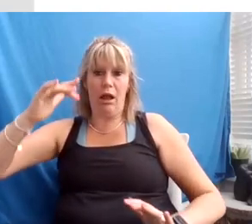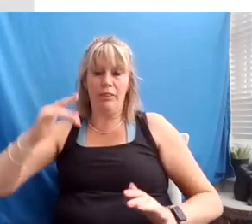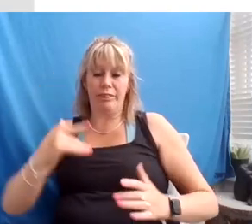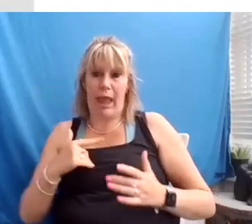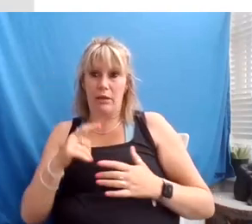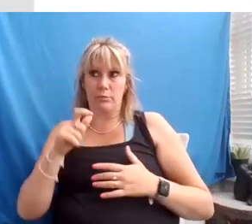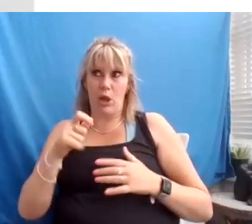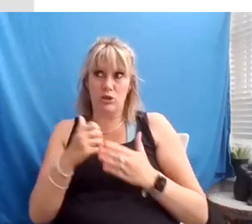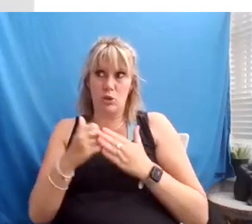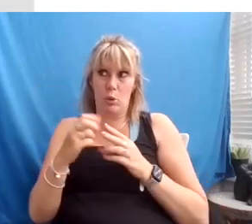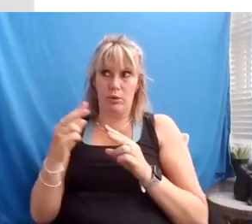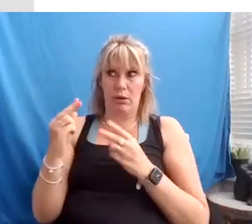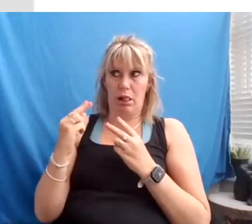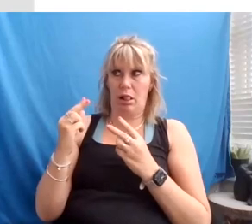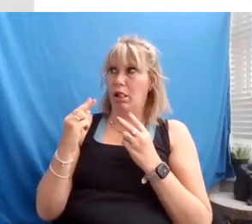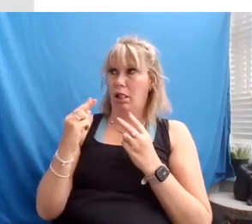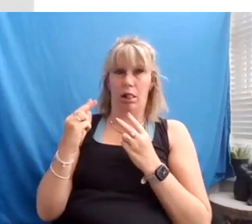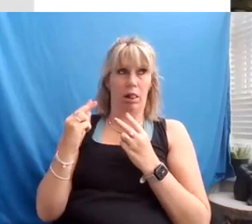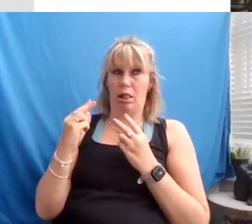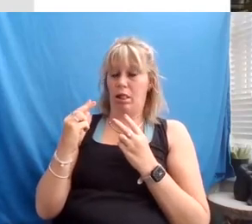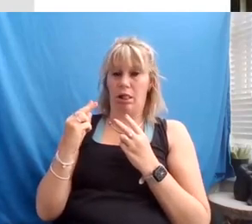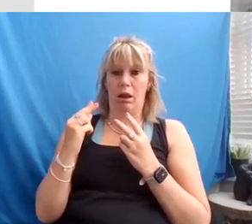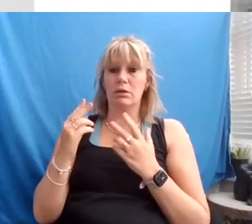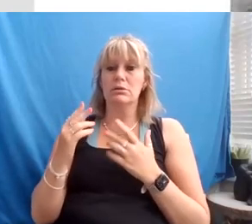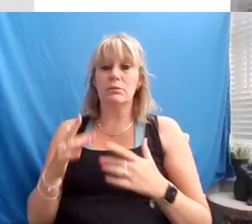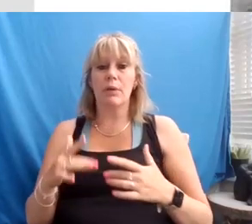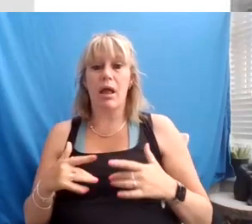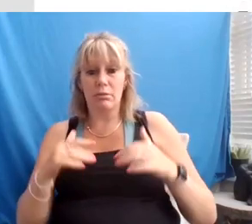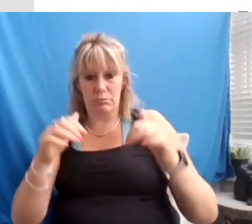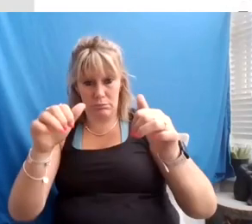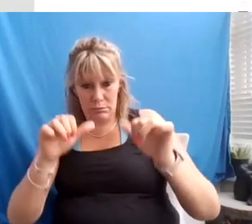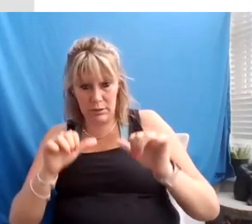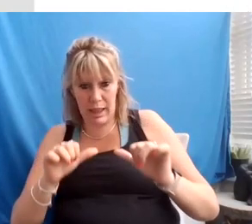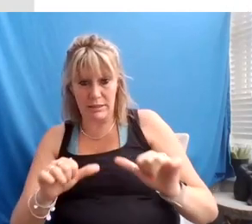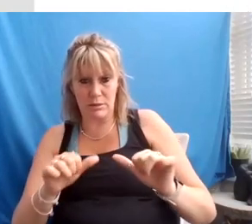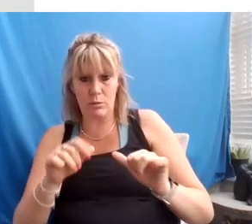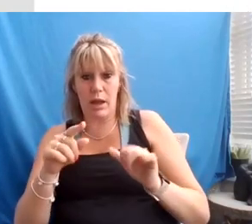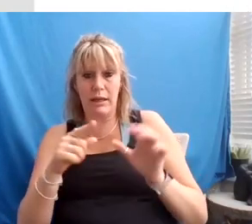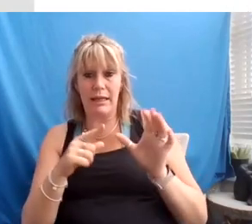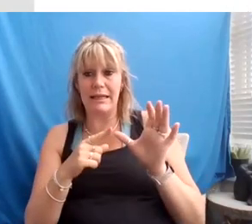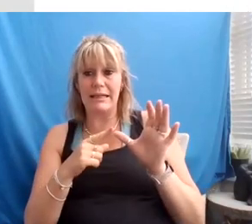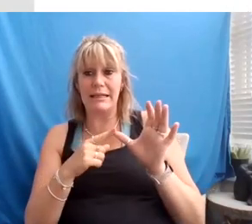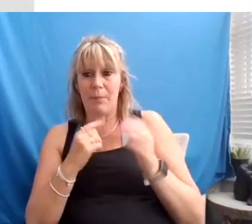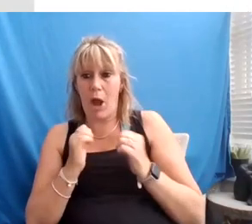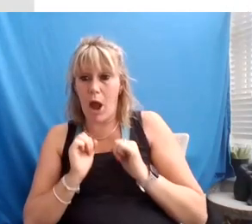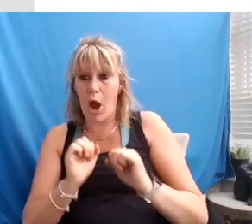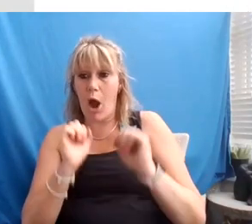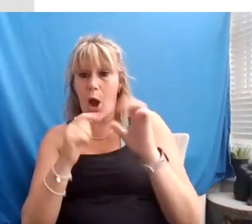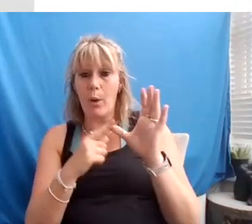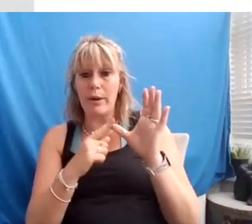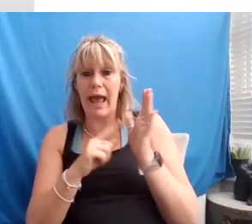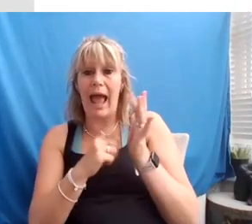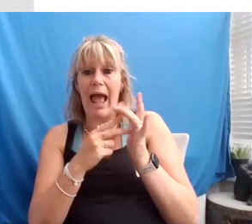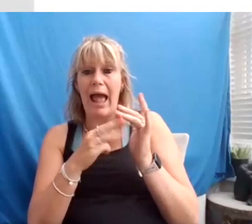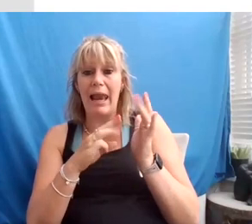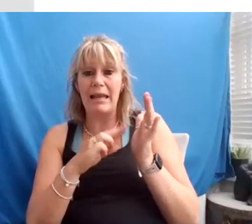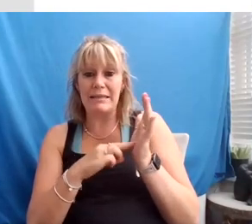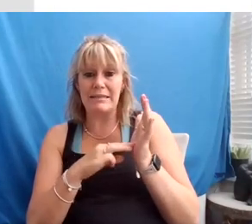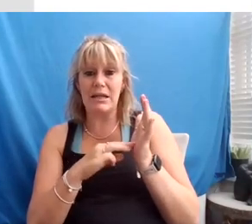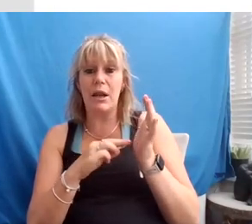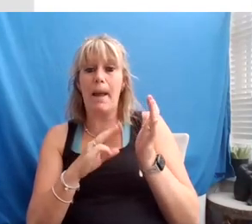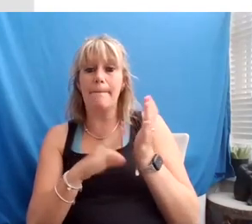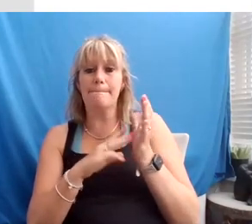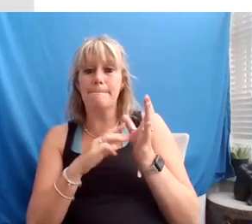a very, very interesting piece, but I'm going to gallop on because the next one is by our very own Alison Marchant.